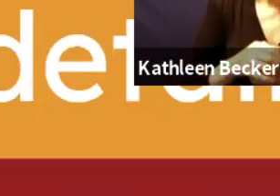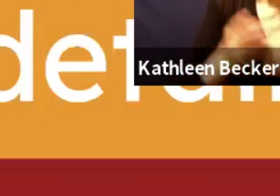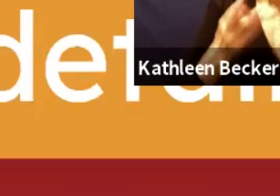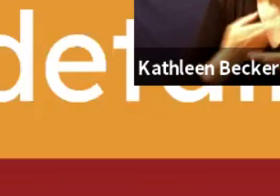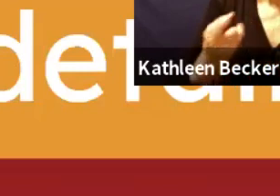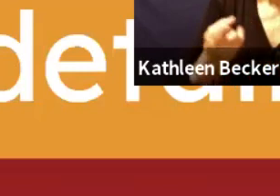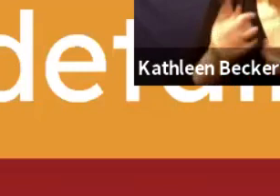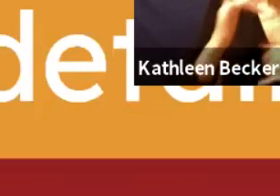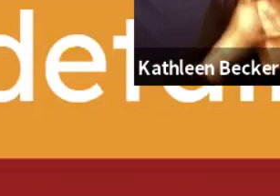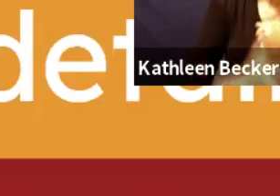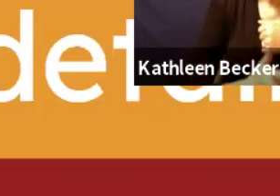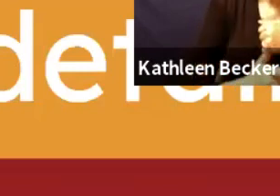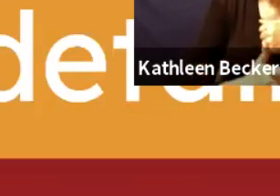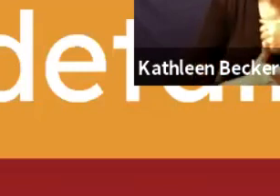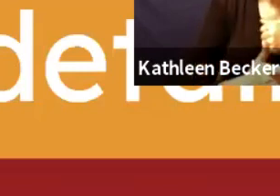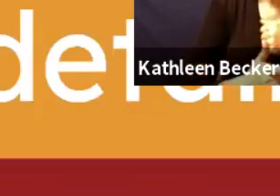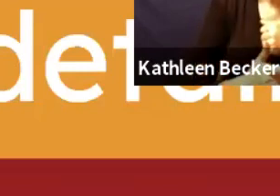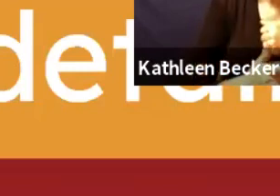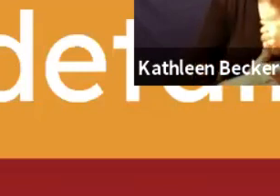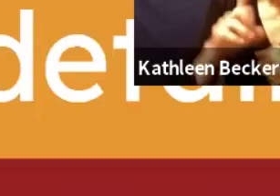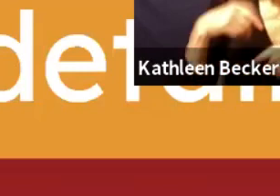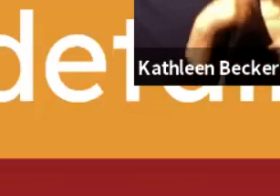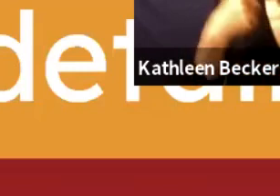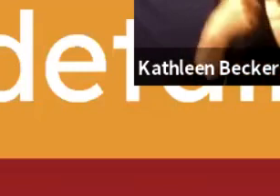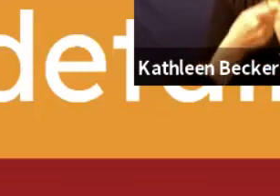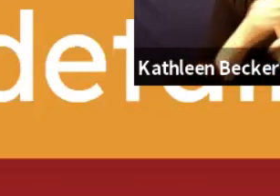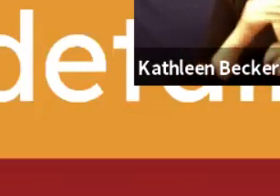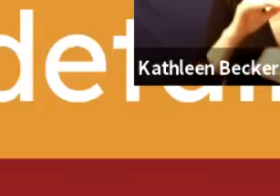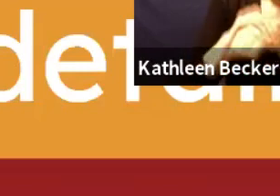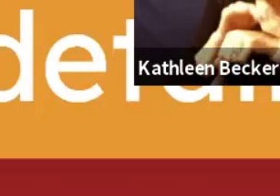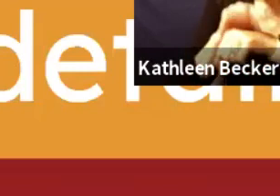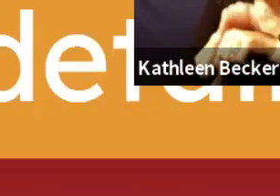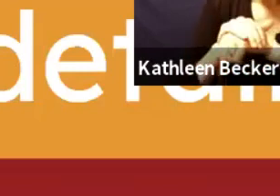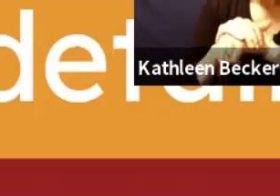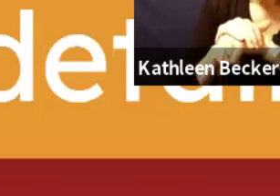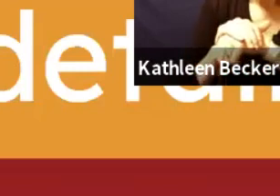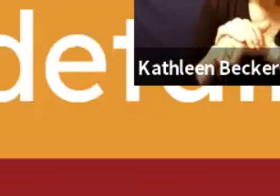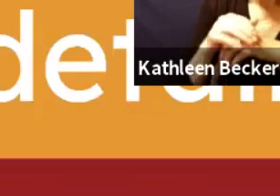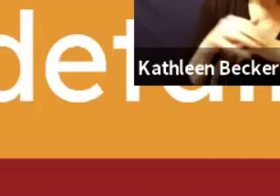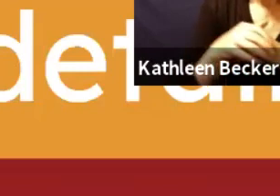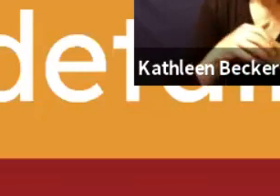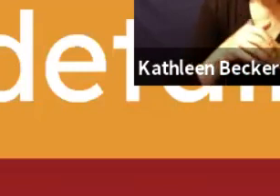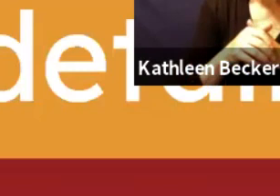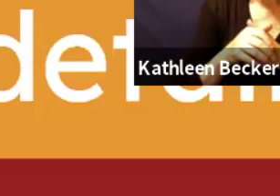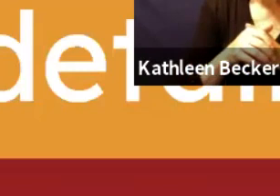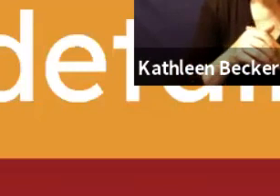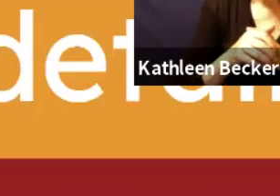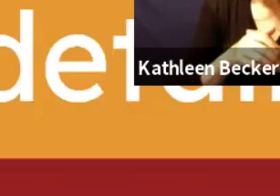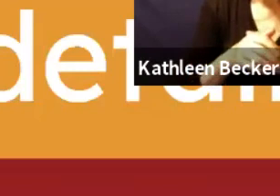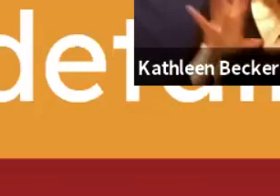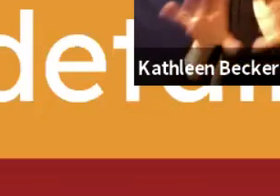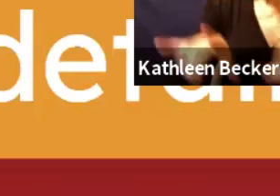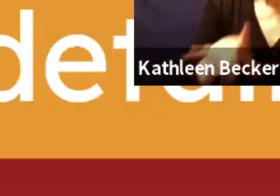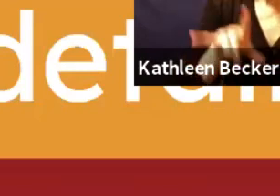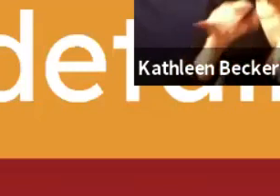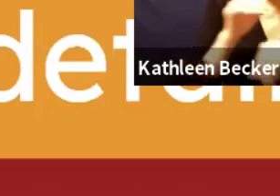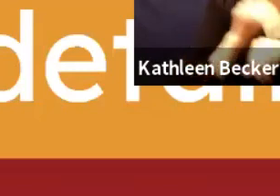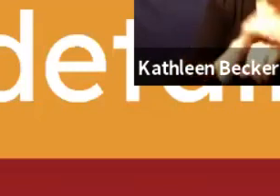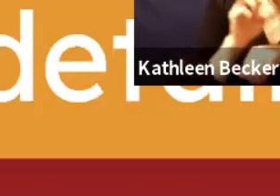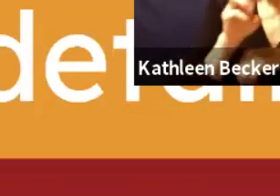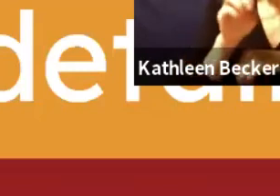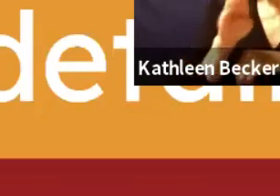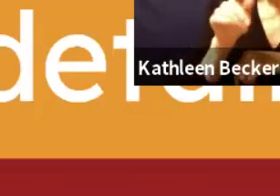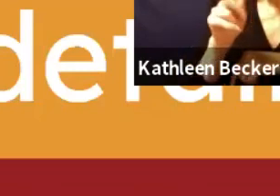Resources are available in both Spanish and English. And a recording of tonight's webinar